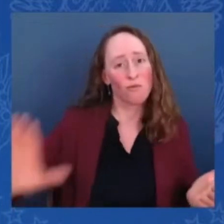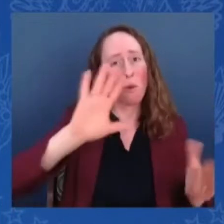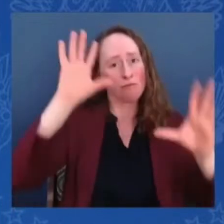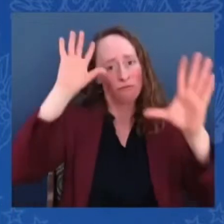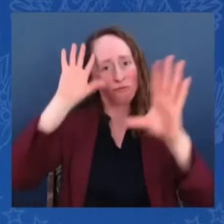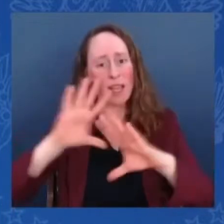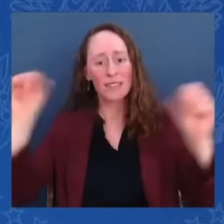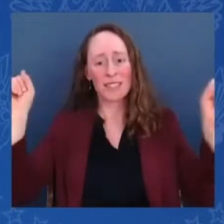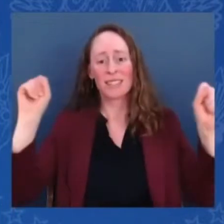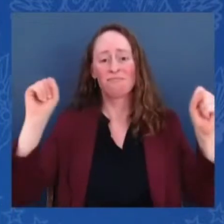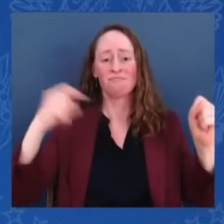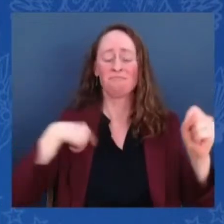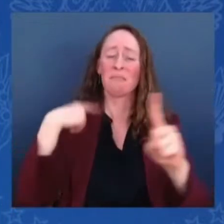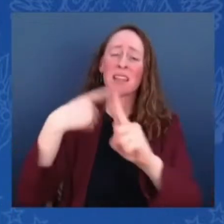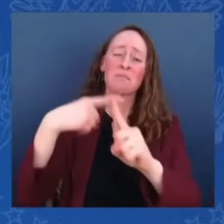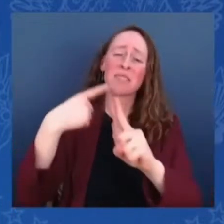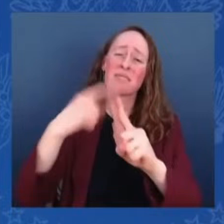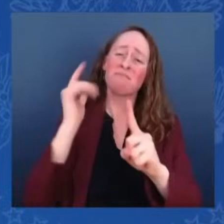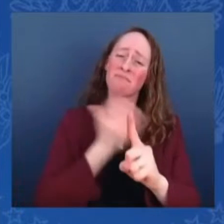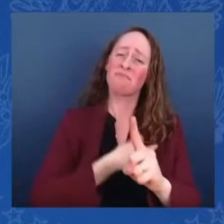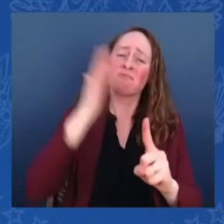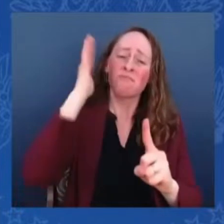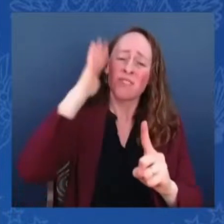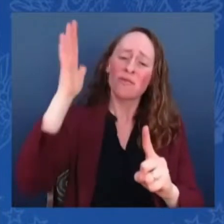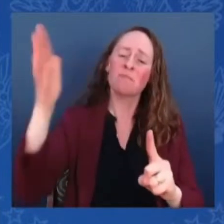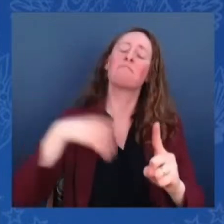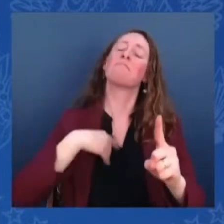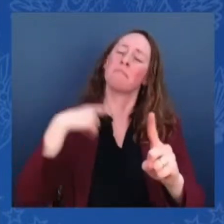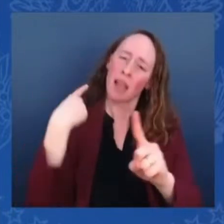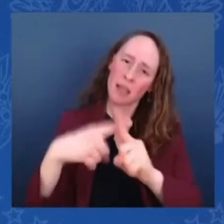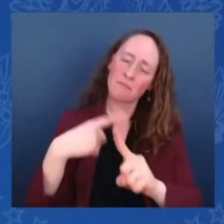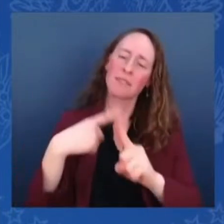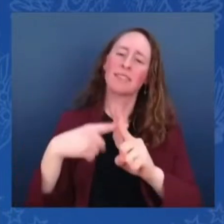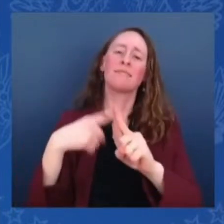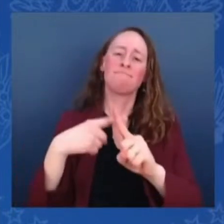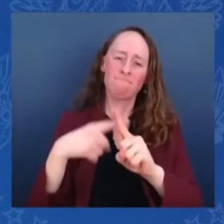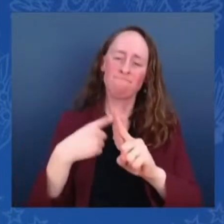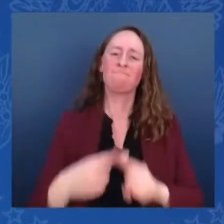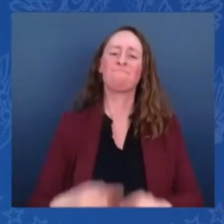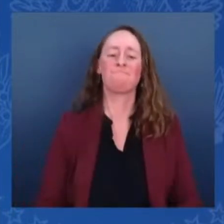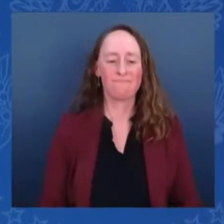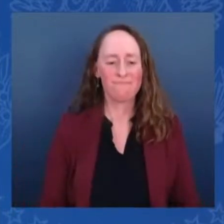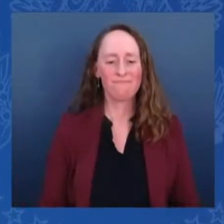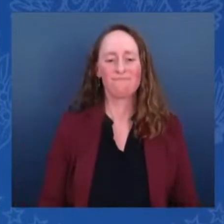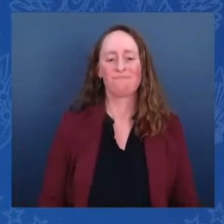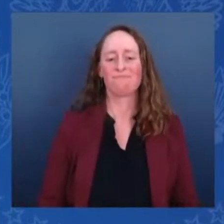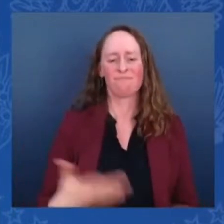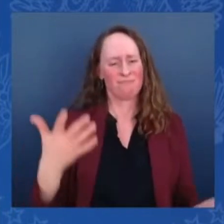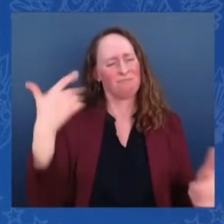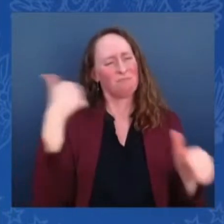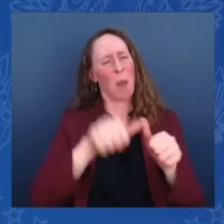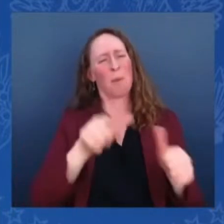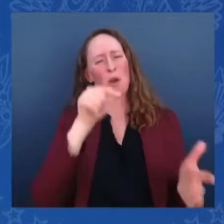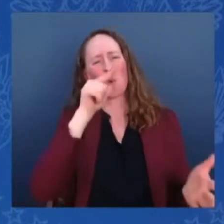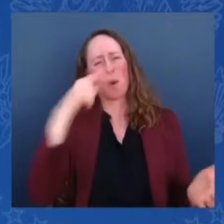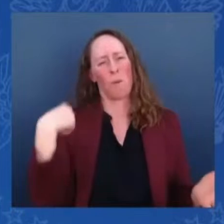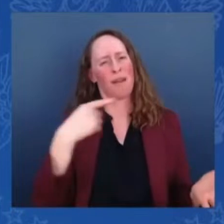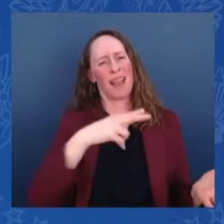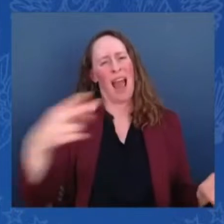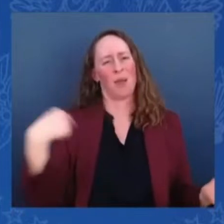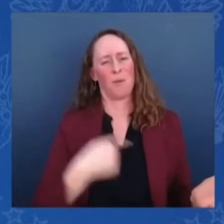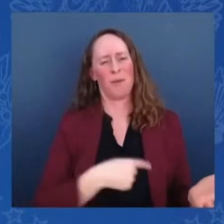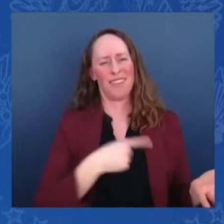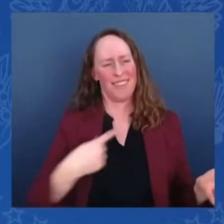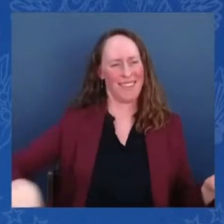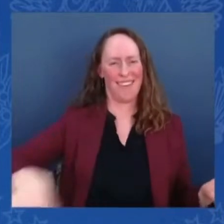as I've ever been. We just have to remember who in the hell we are. You've heard me say it many times. We're the United States of